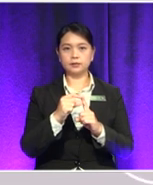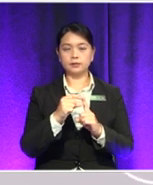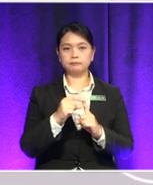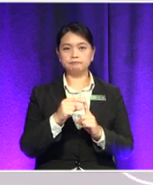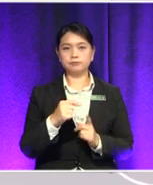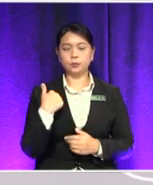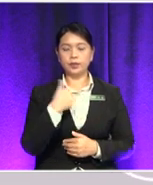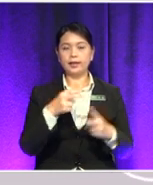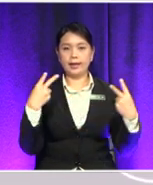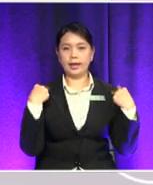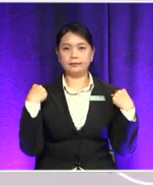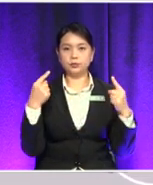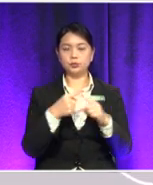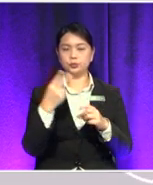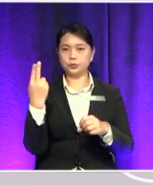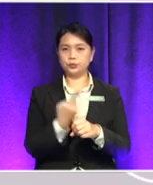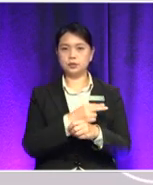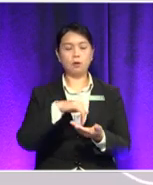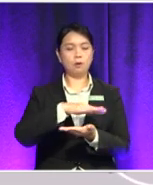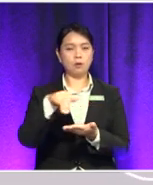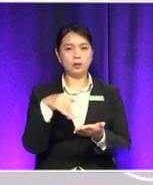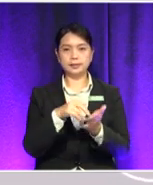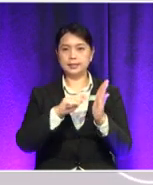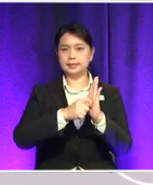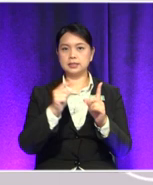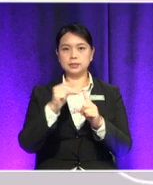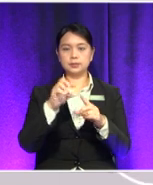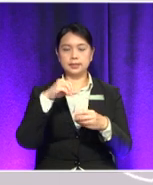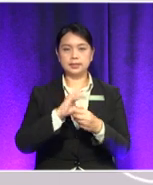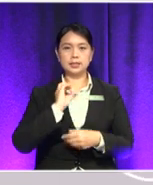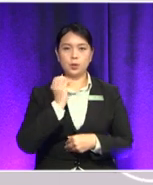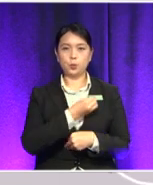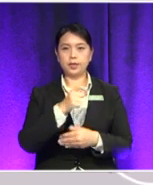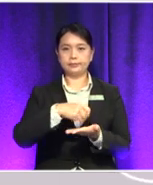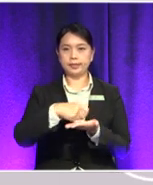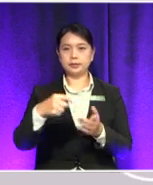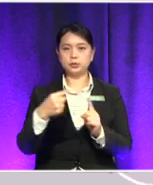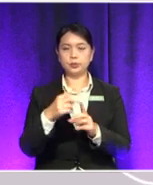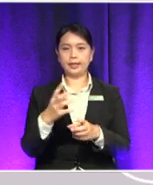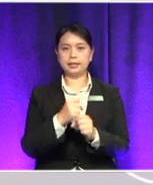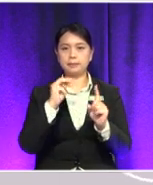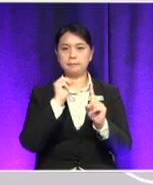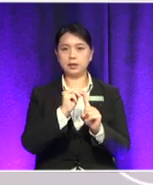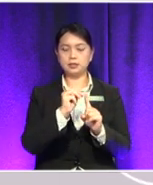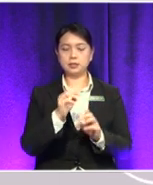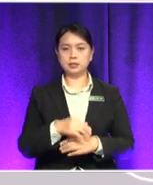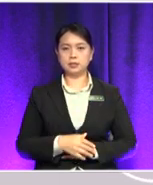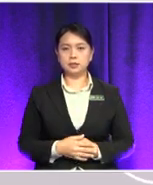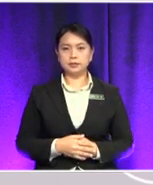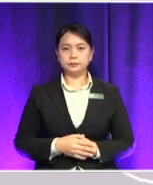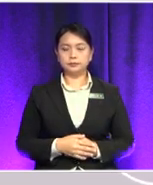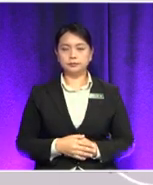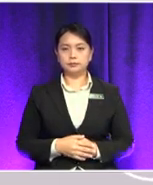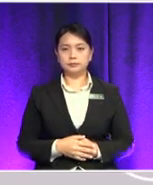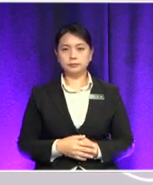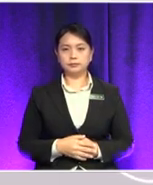So we have to use all these keywords in our writing for us to get mark. Okay, so that's all